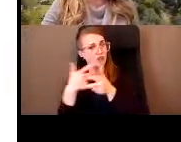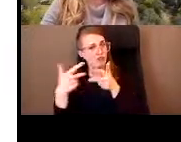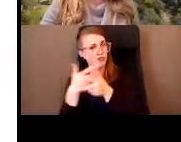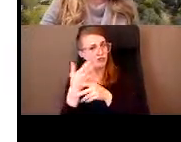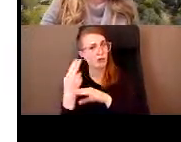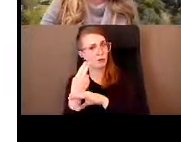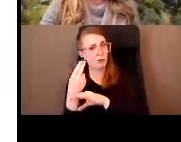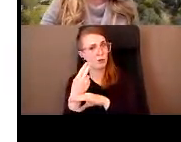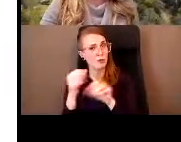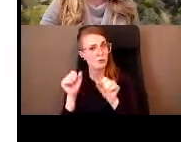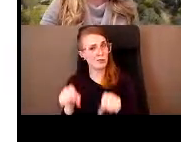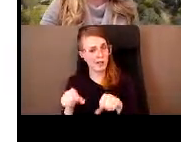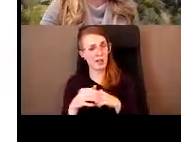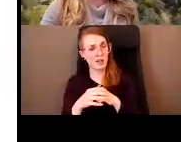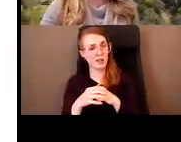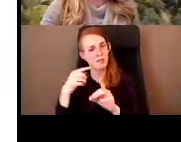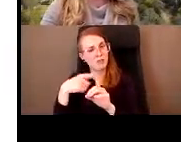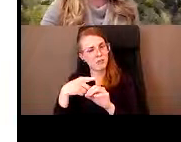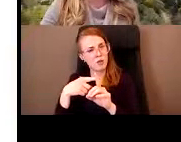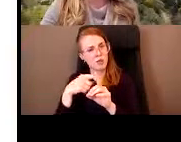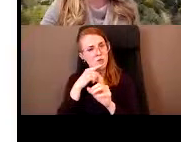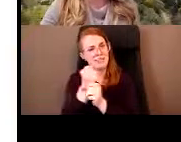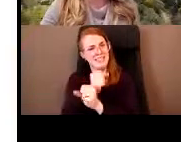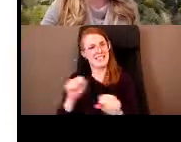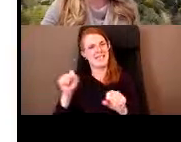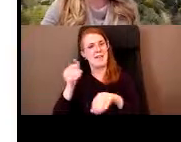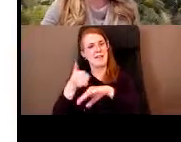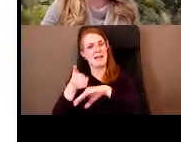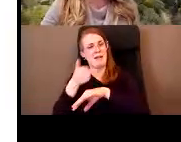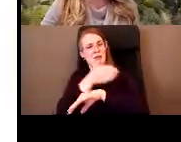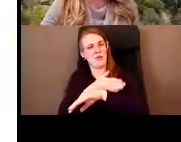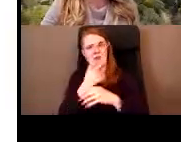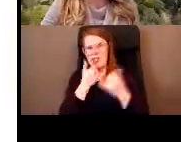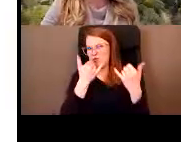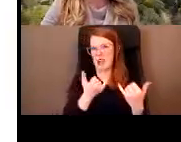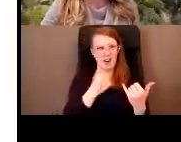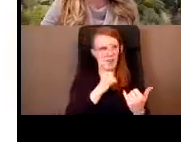with safety improvements that are not there today?